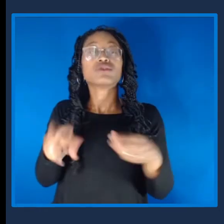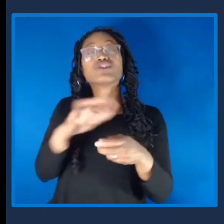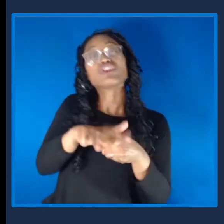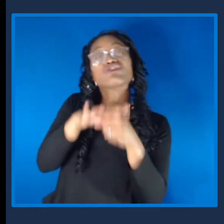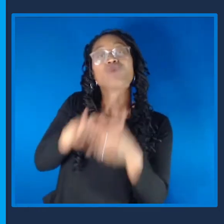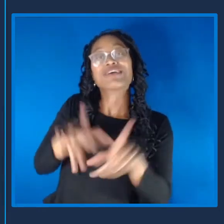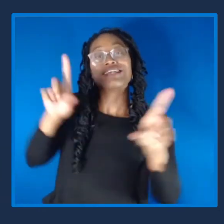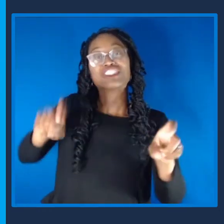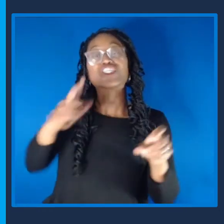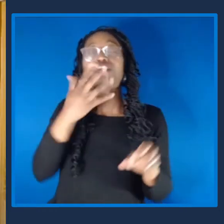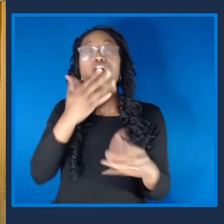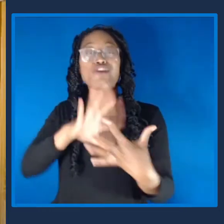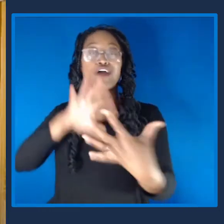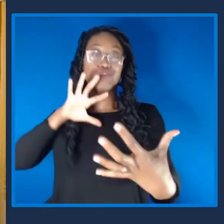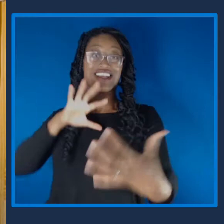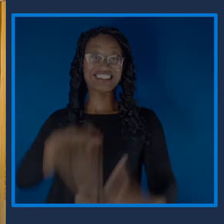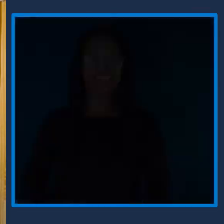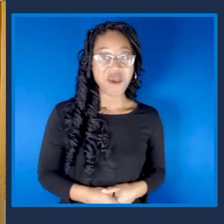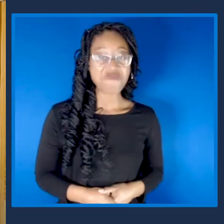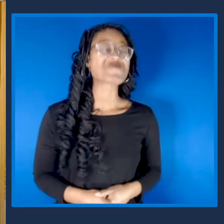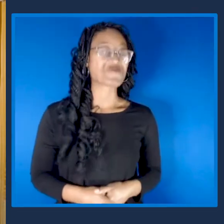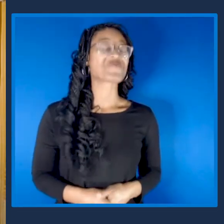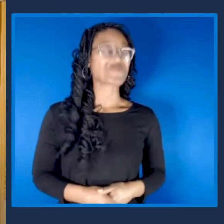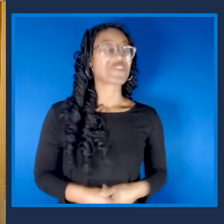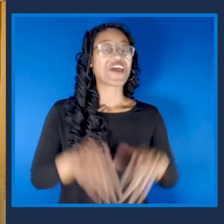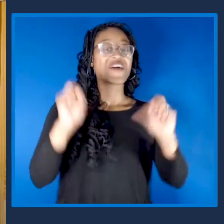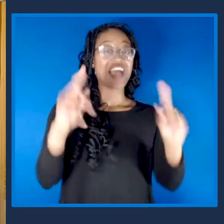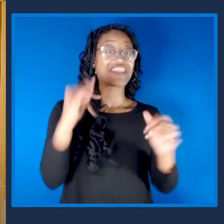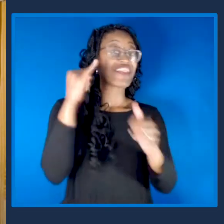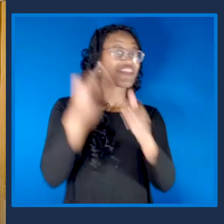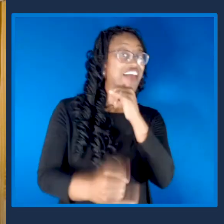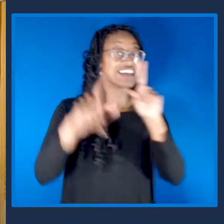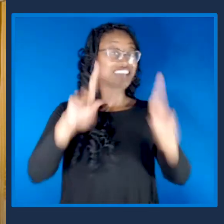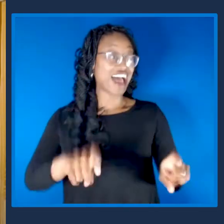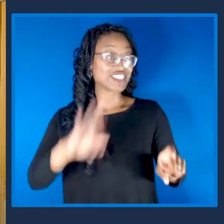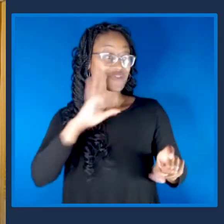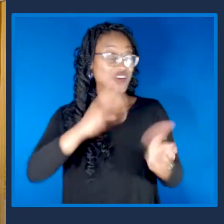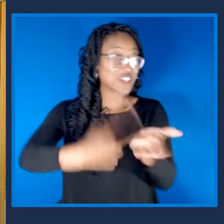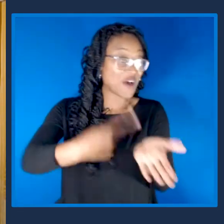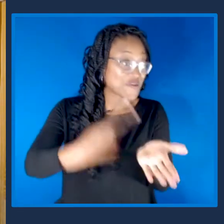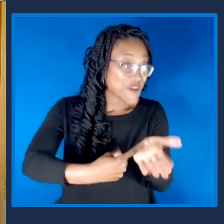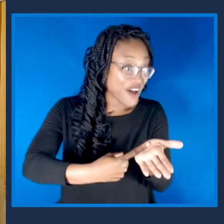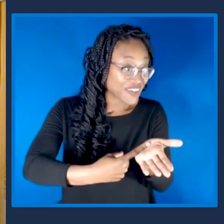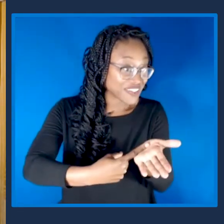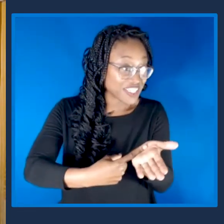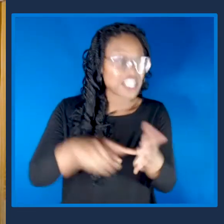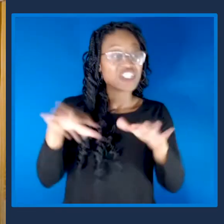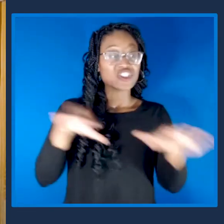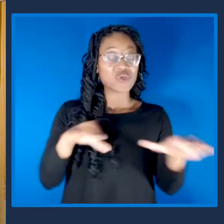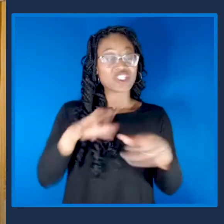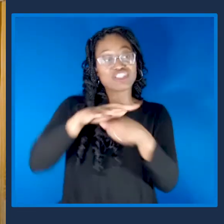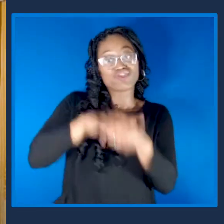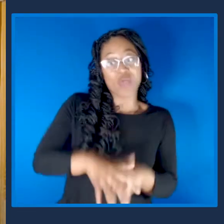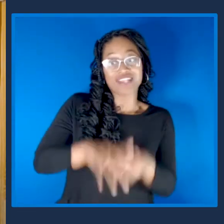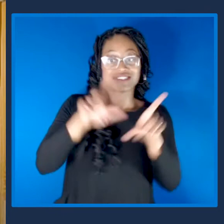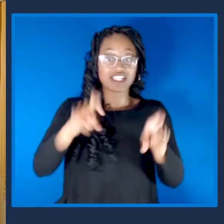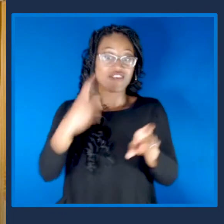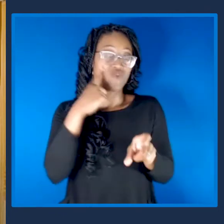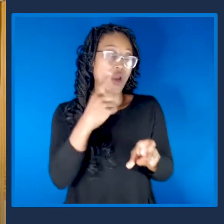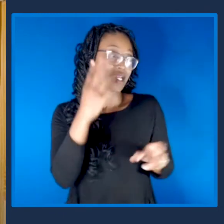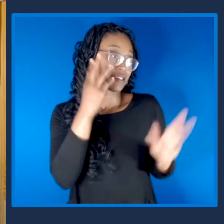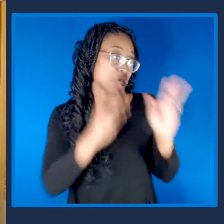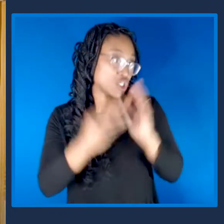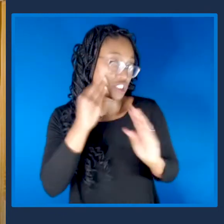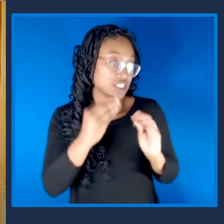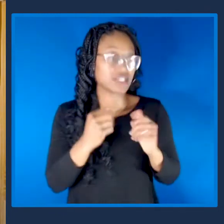color contrast. Okay, so the last test we're going to talk about is kind of doing some stress testing for experiences